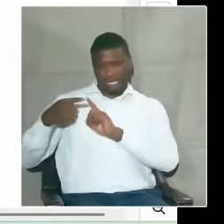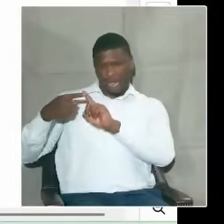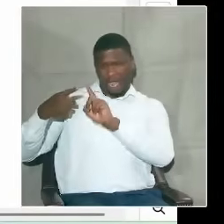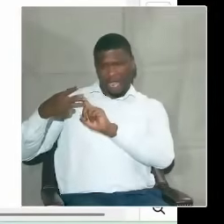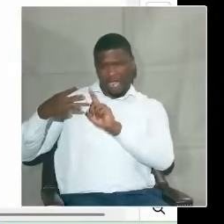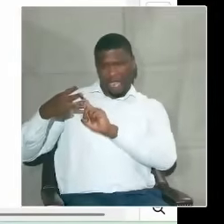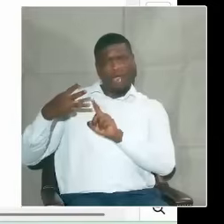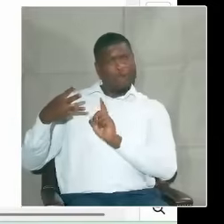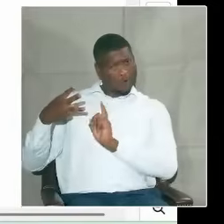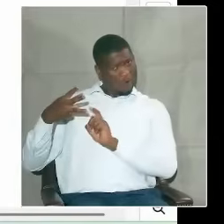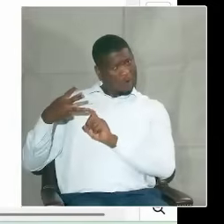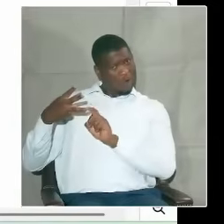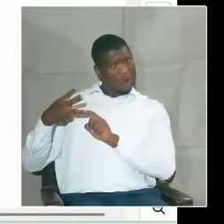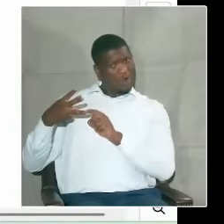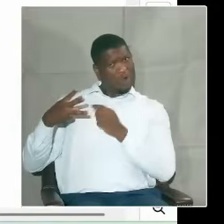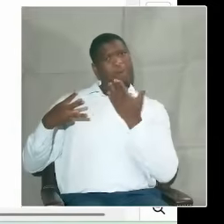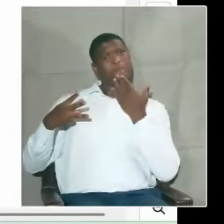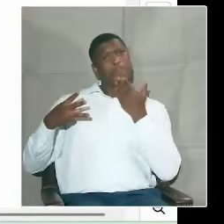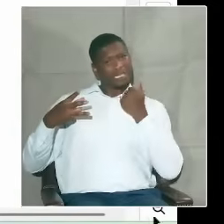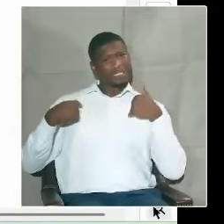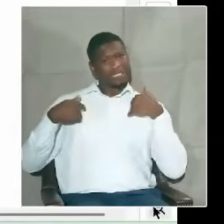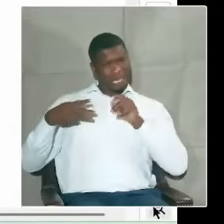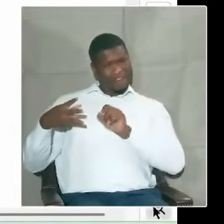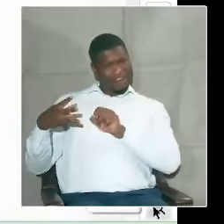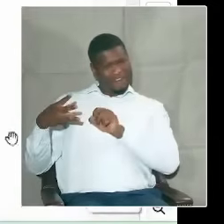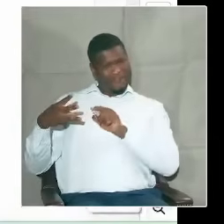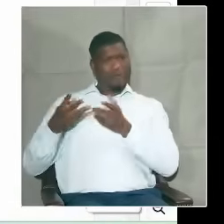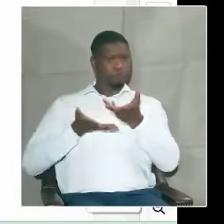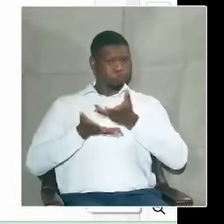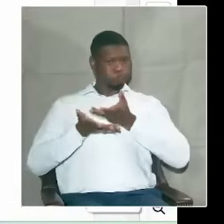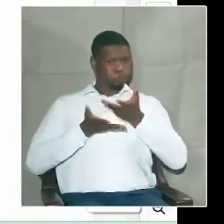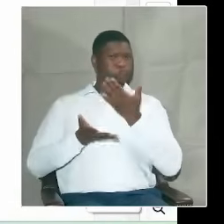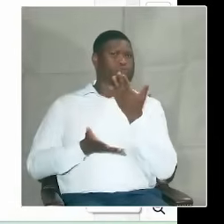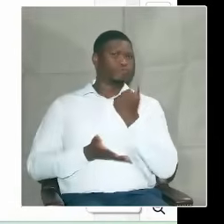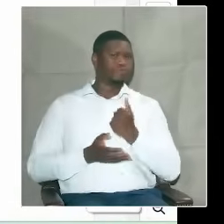issue that the minister was addressing.